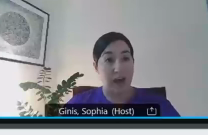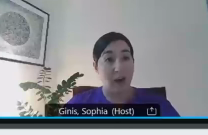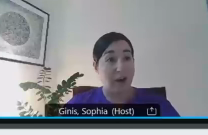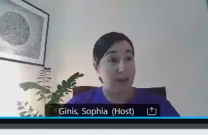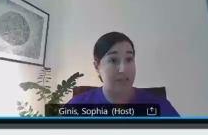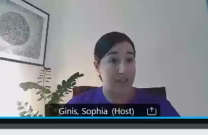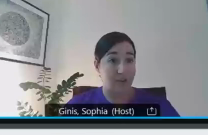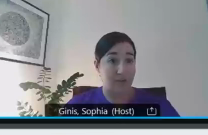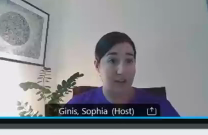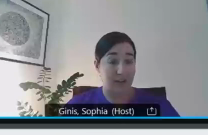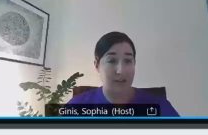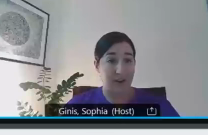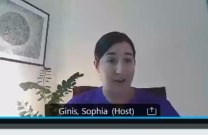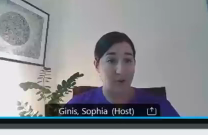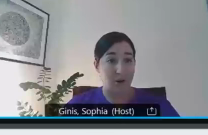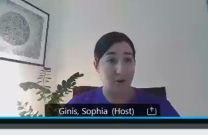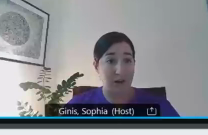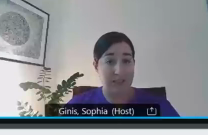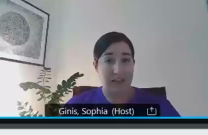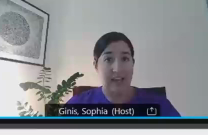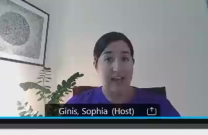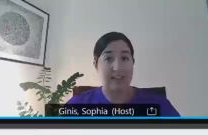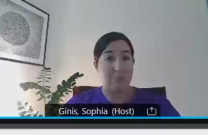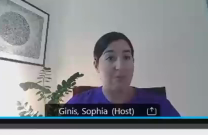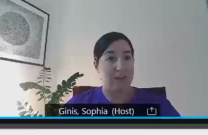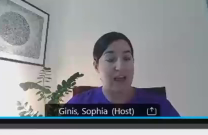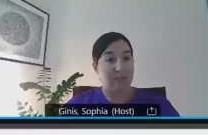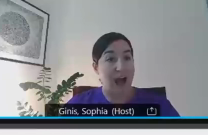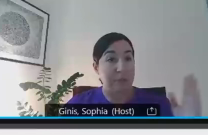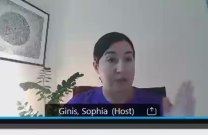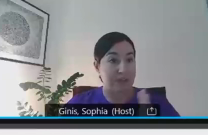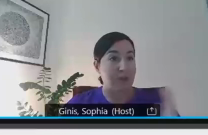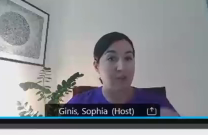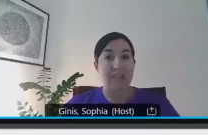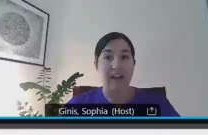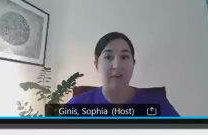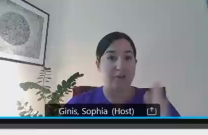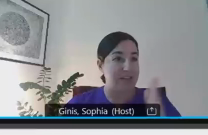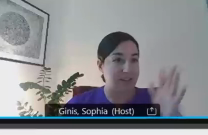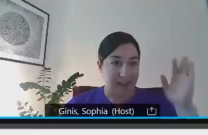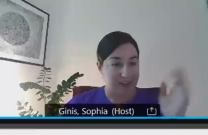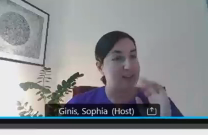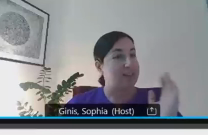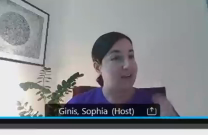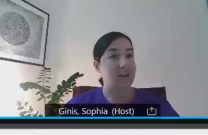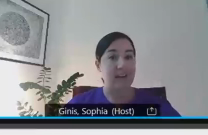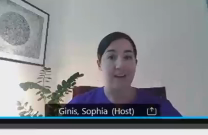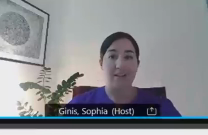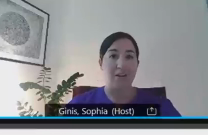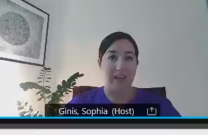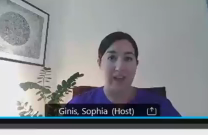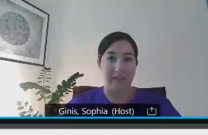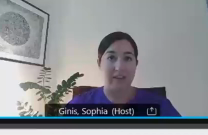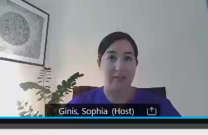some of how LRT could fit on this various corridors and some of the kind of options that we've looked at, center, elevated, side